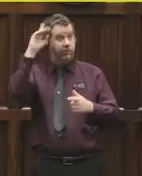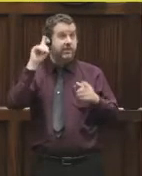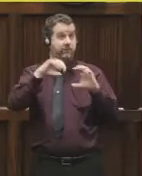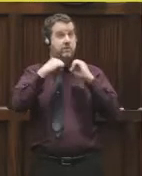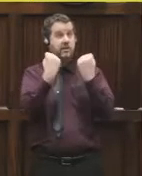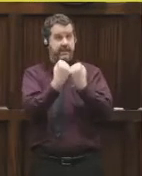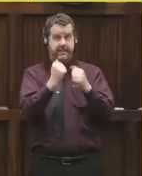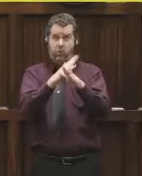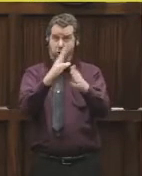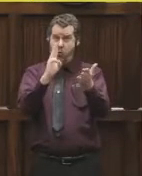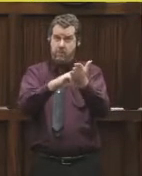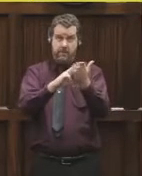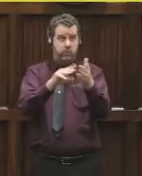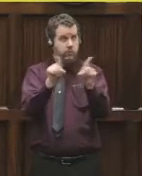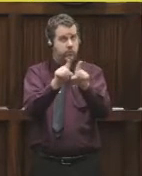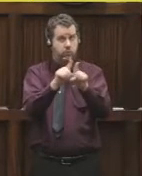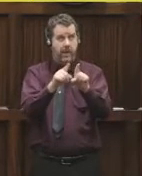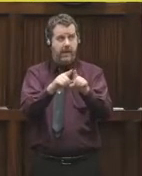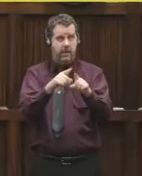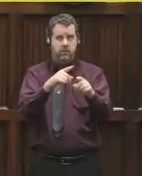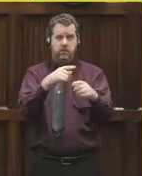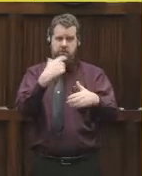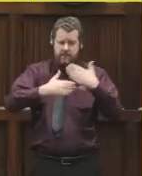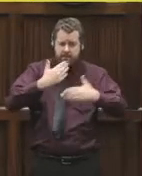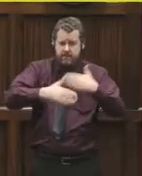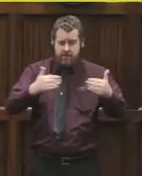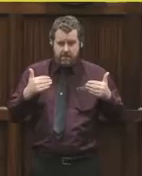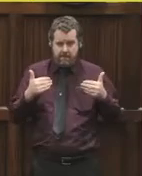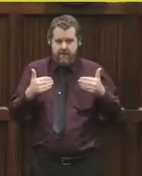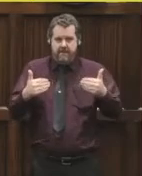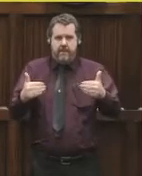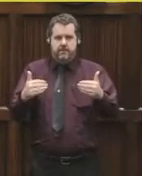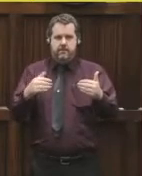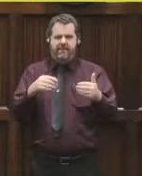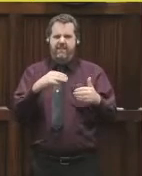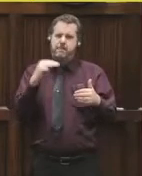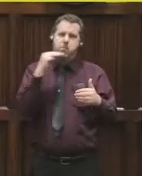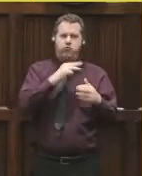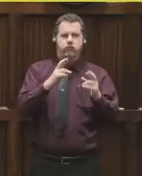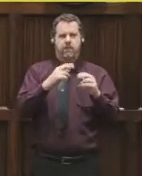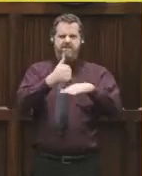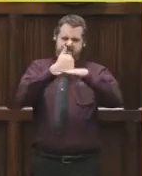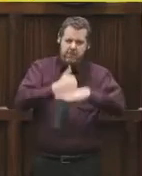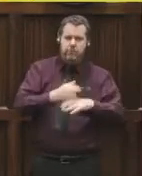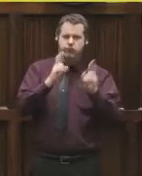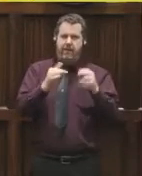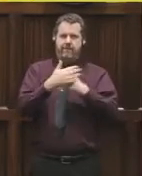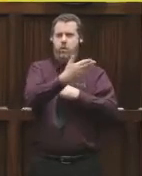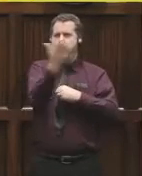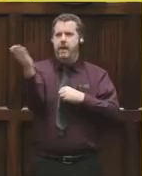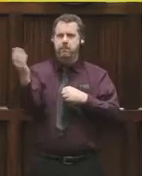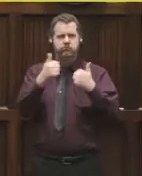their members in advancing, I think, a very important fundamental right for them.